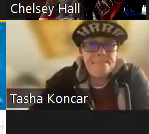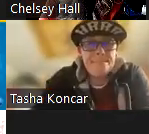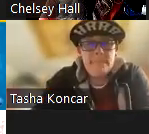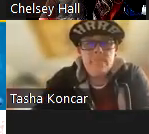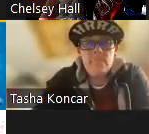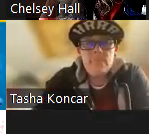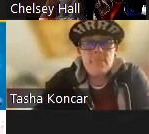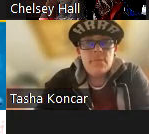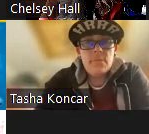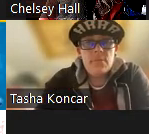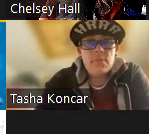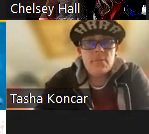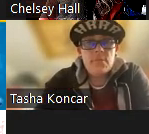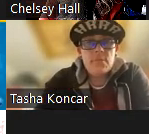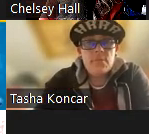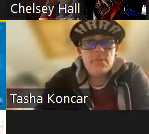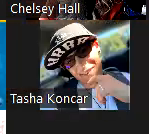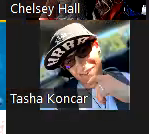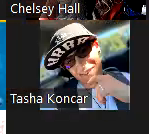Seth Watkins,